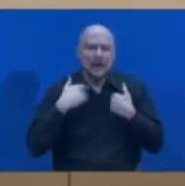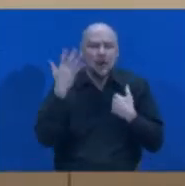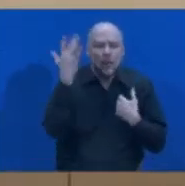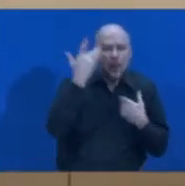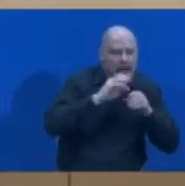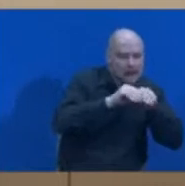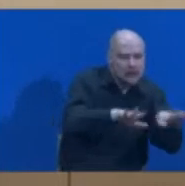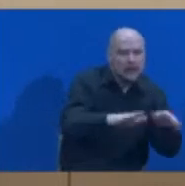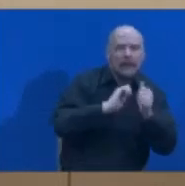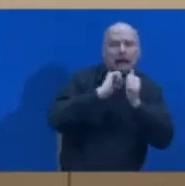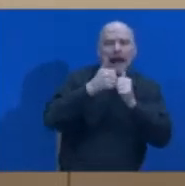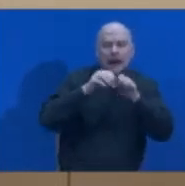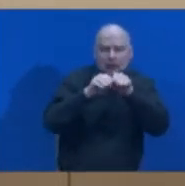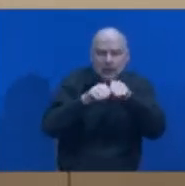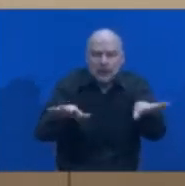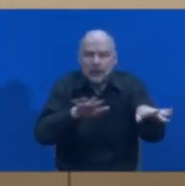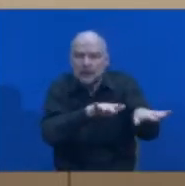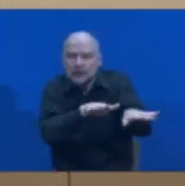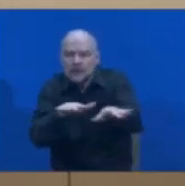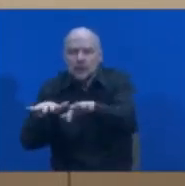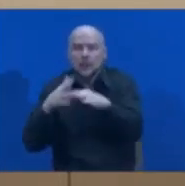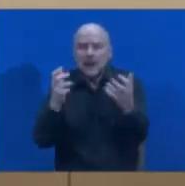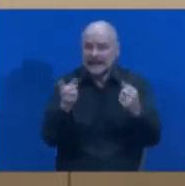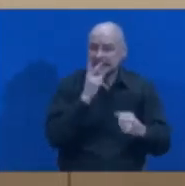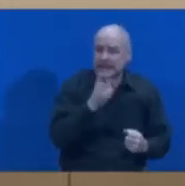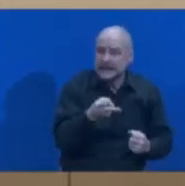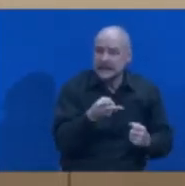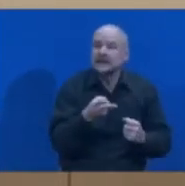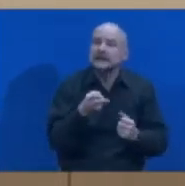really on identifying those folks who are infected.